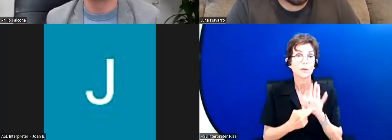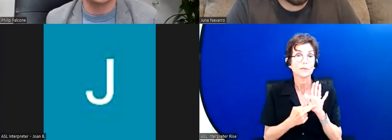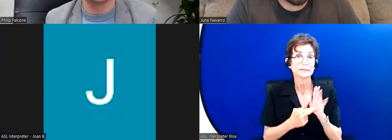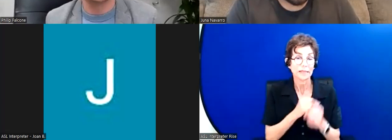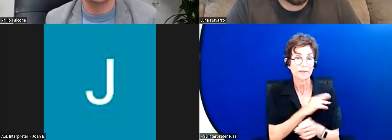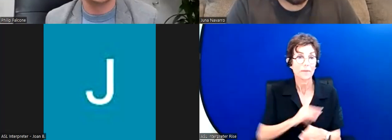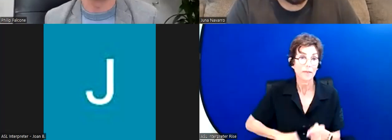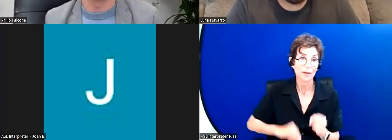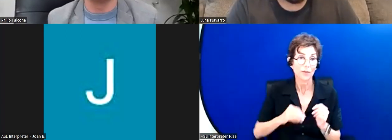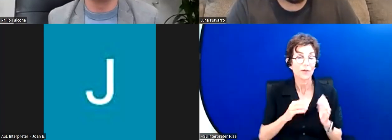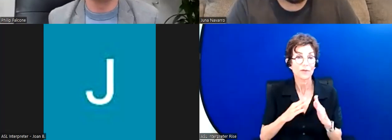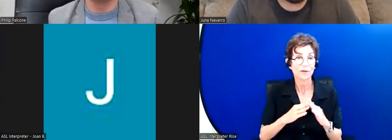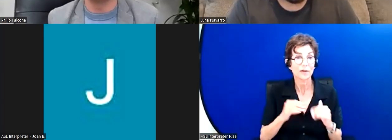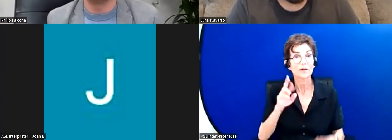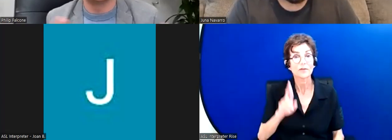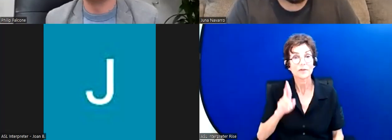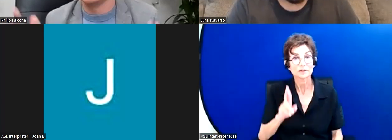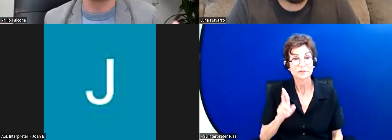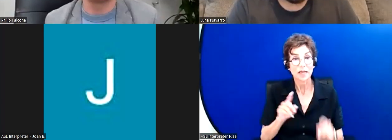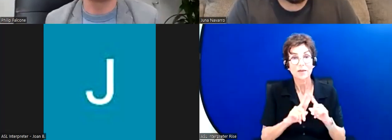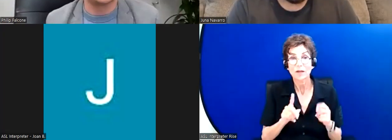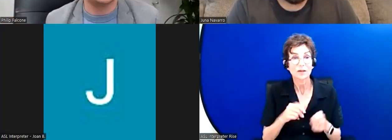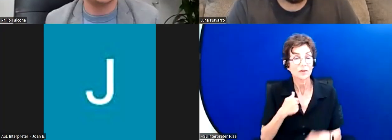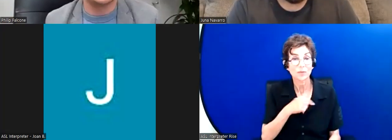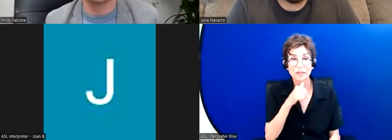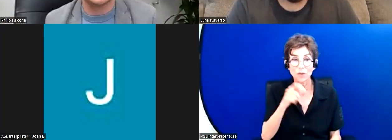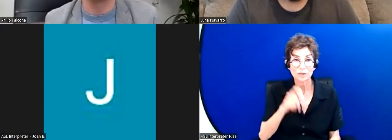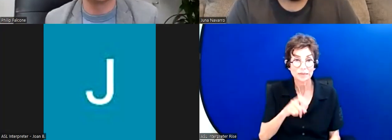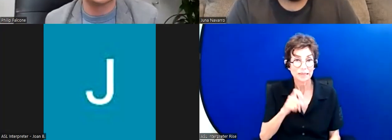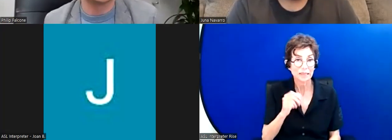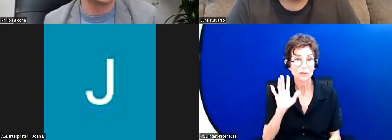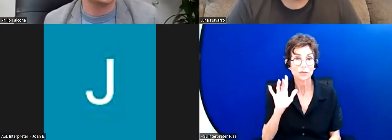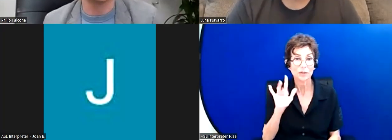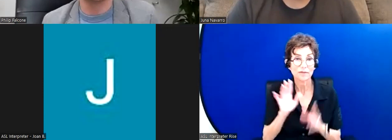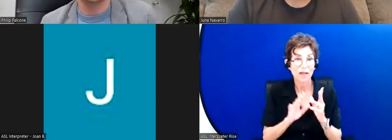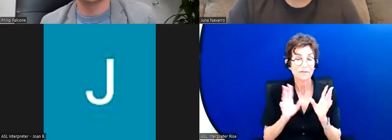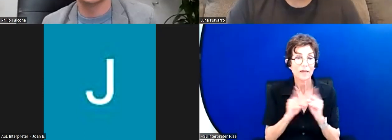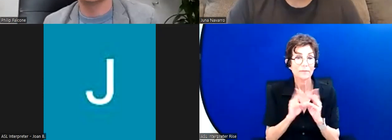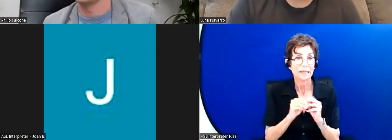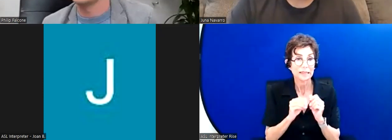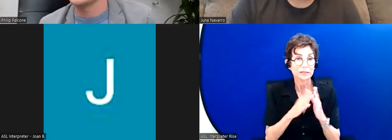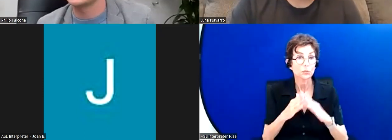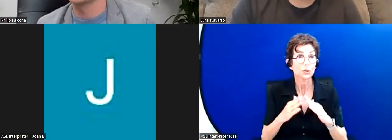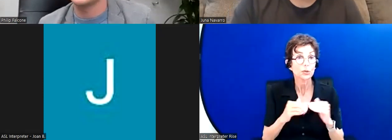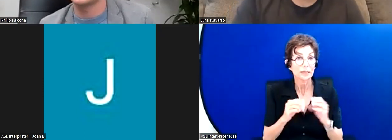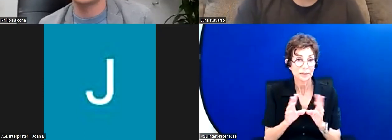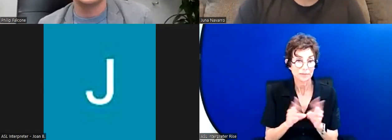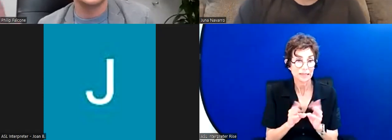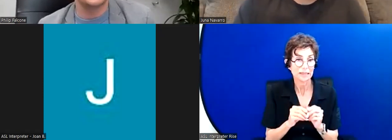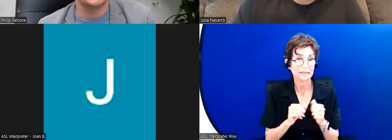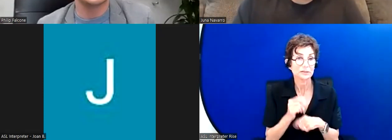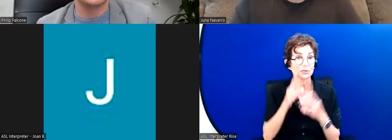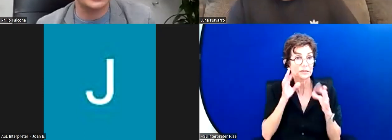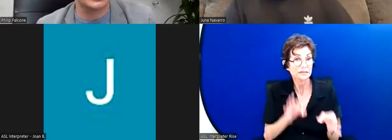to decide if a mural is right for this wall. The community meetings, I think it's too much. I think if, in our case, we have